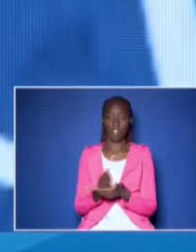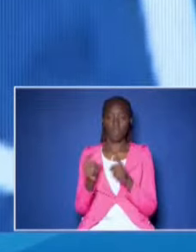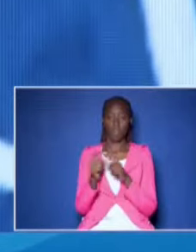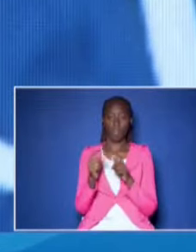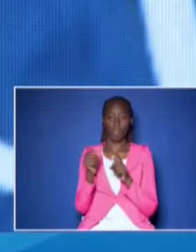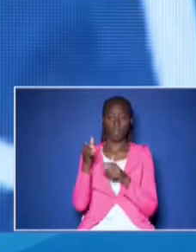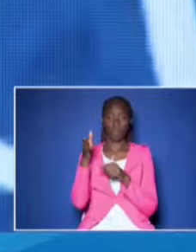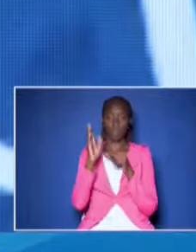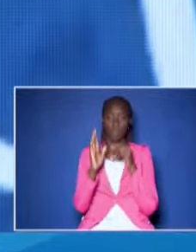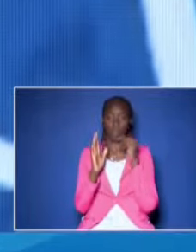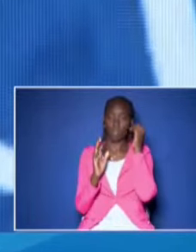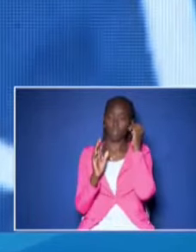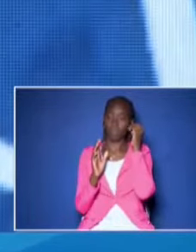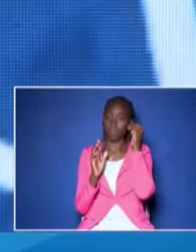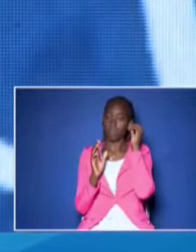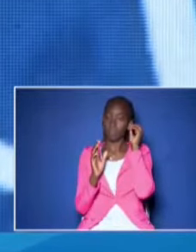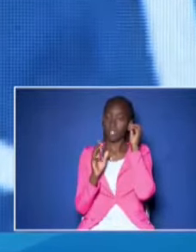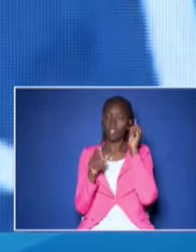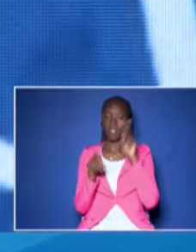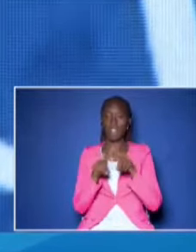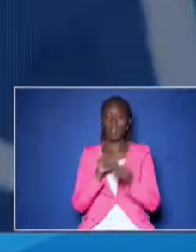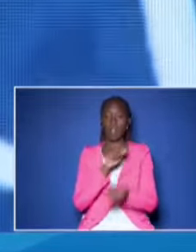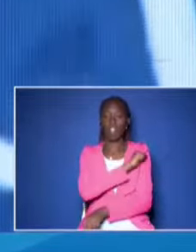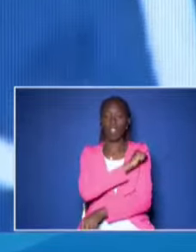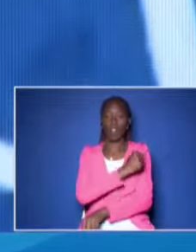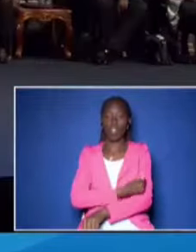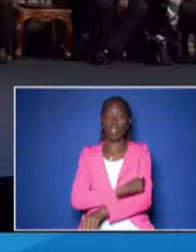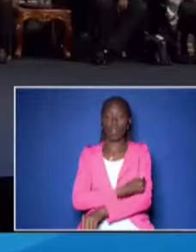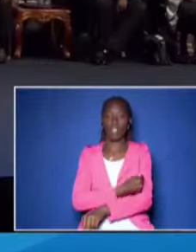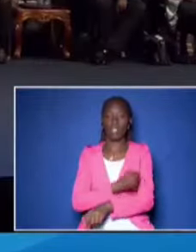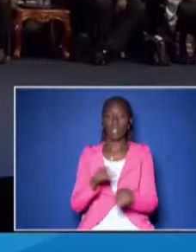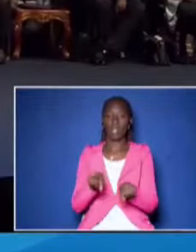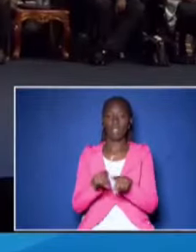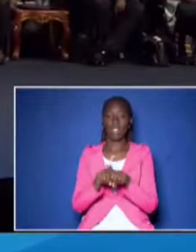Bible absolute truth and authority of the